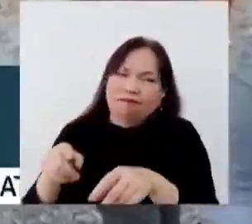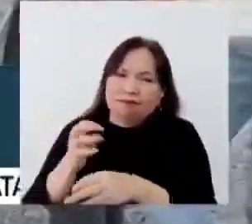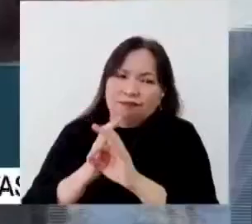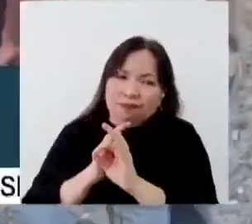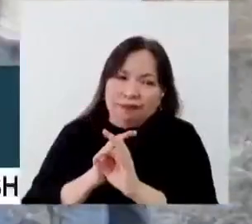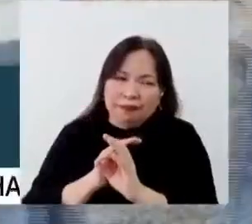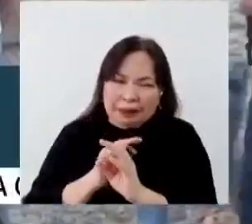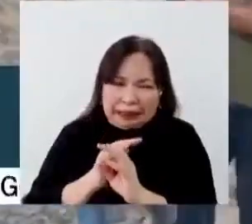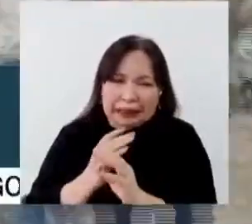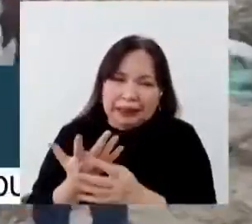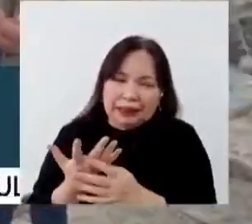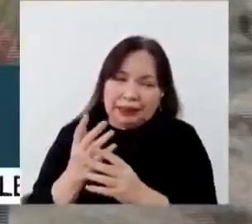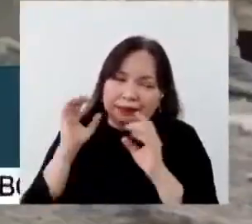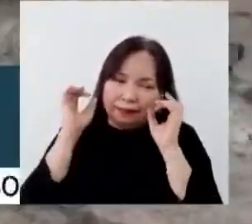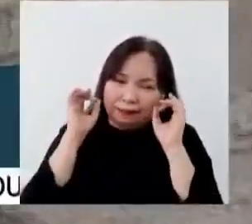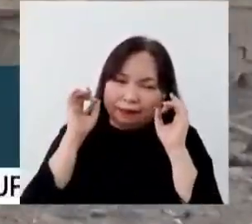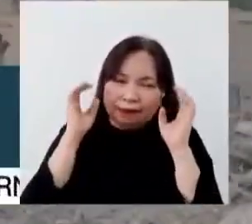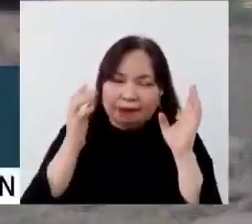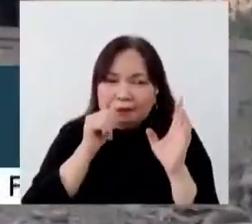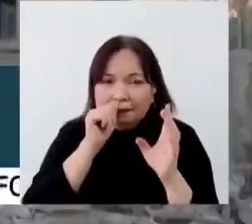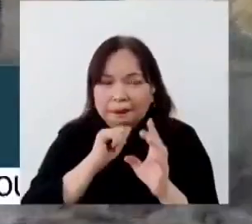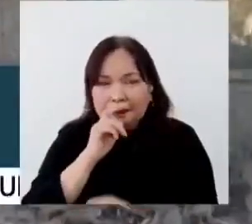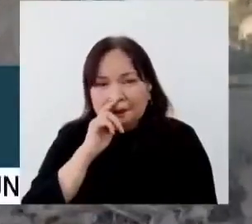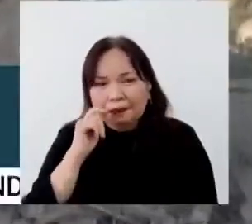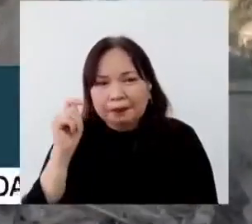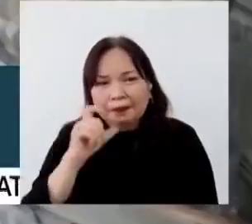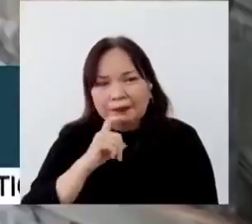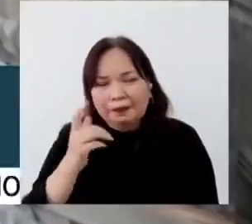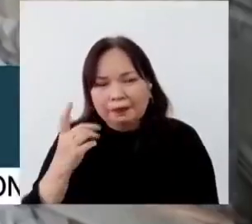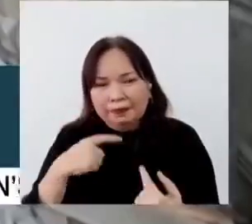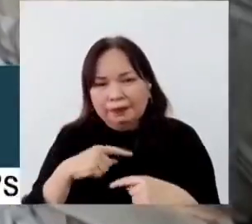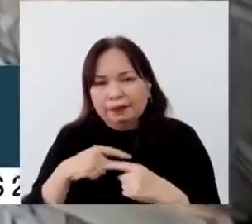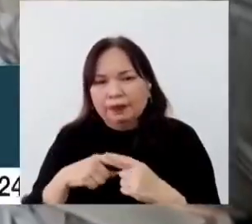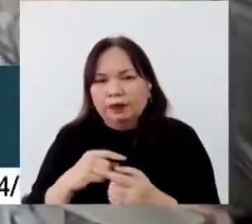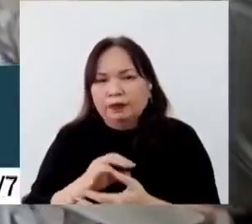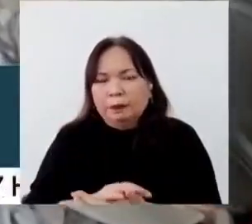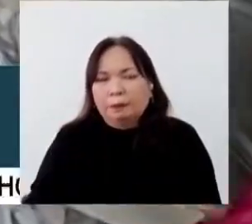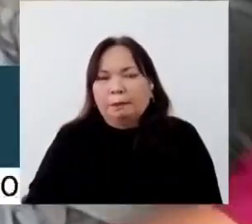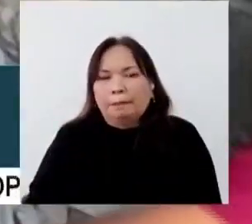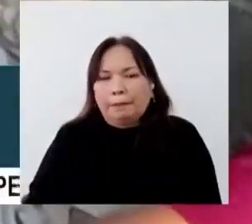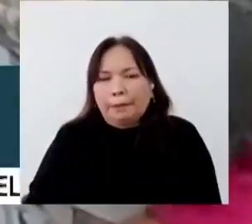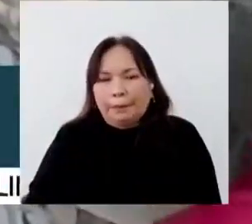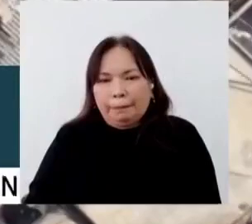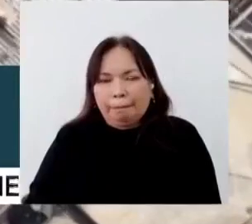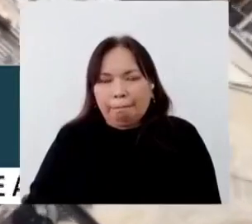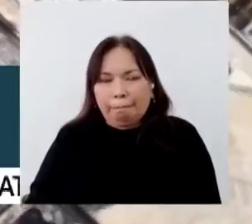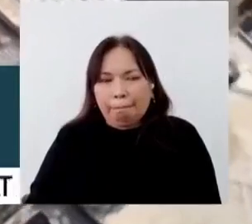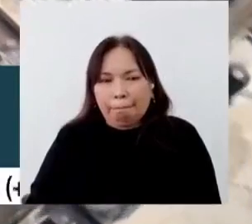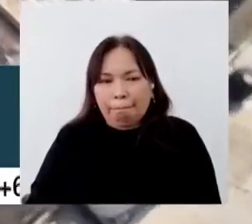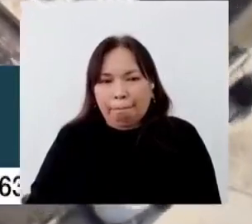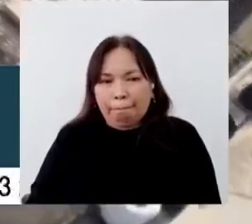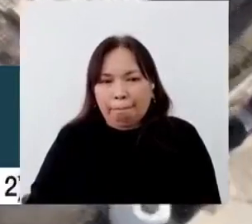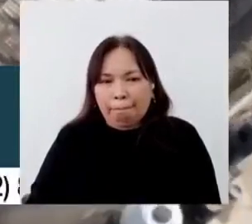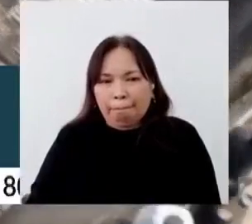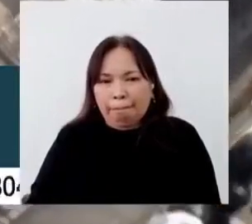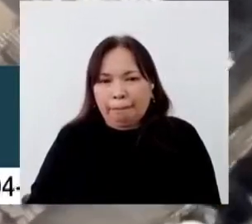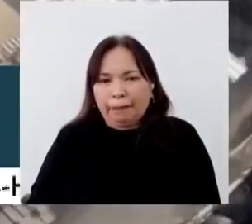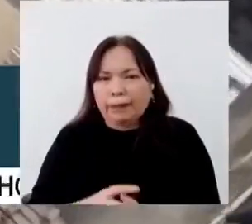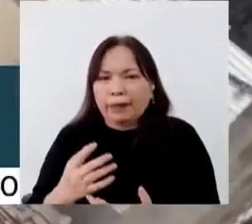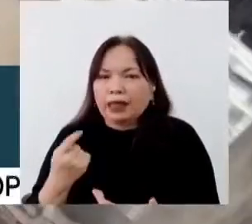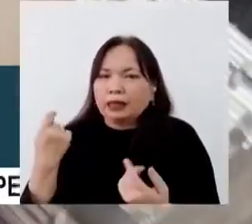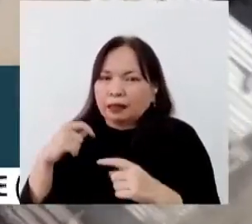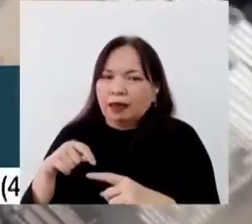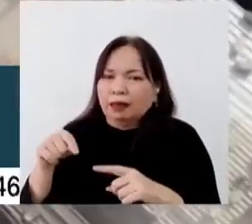to decrease the possibility of civilian casualties as Israel continues to pound